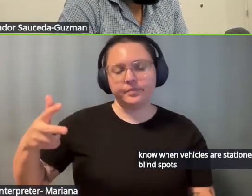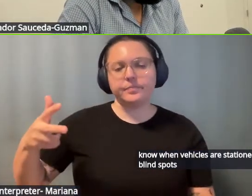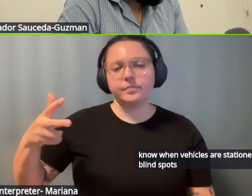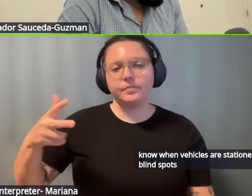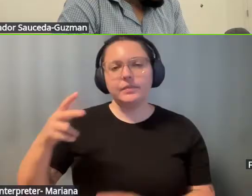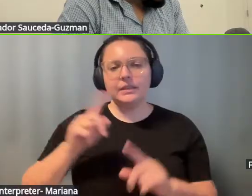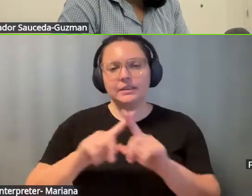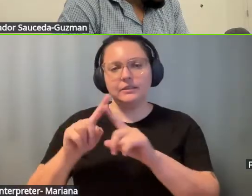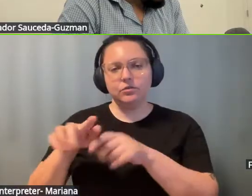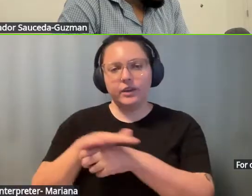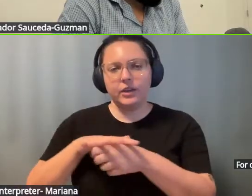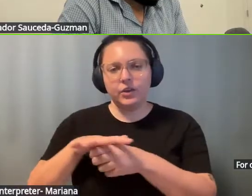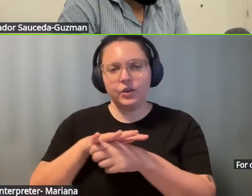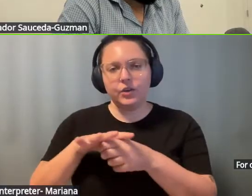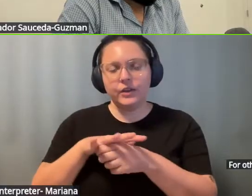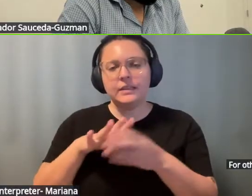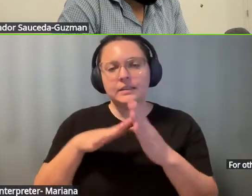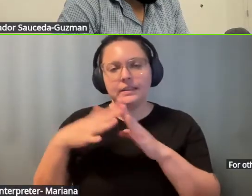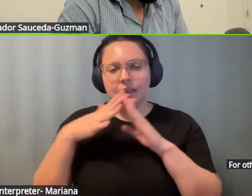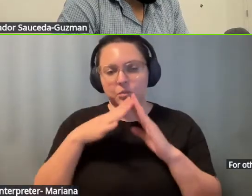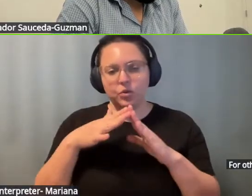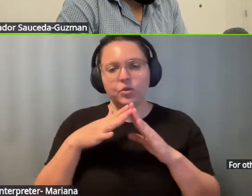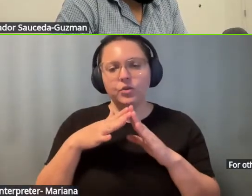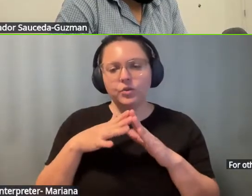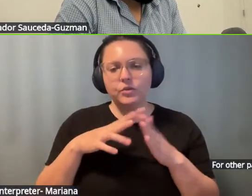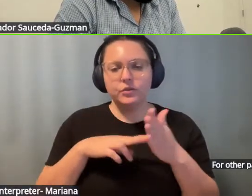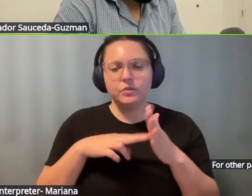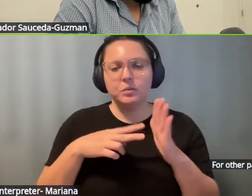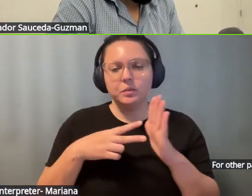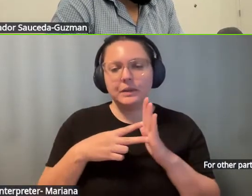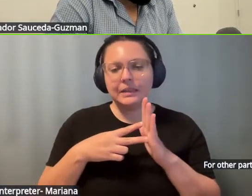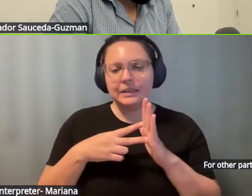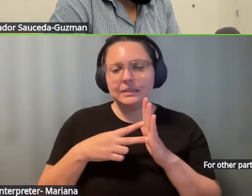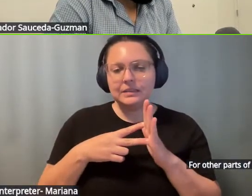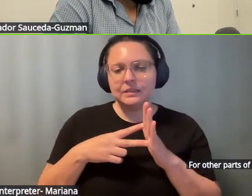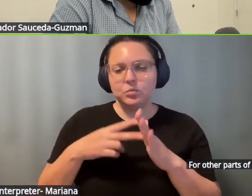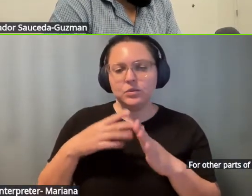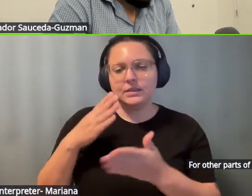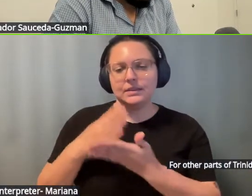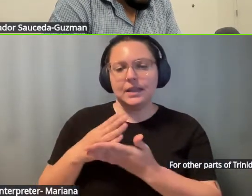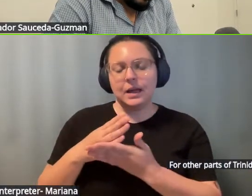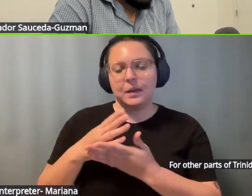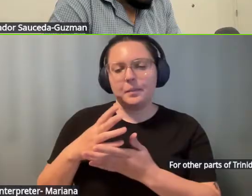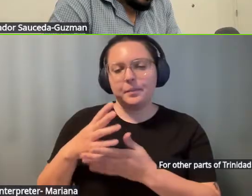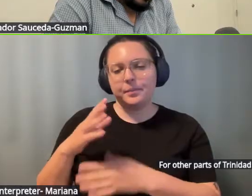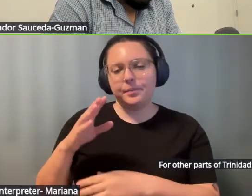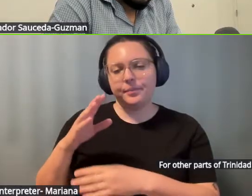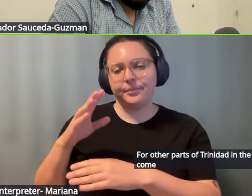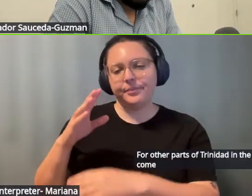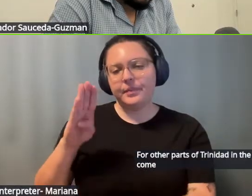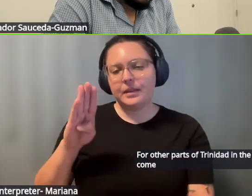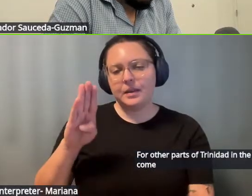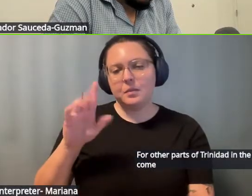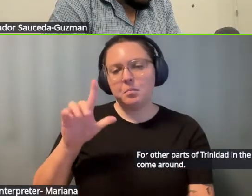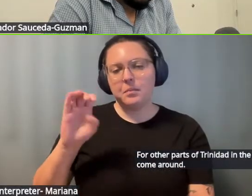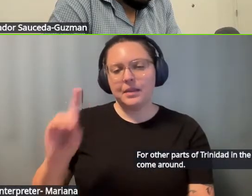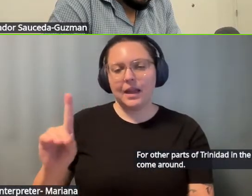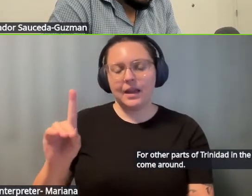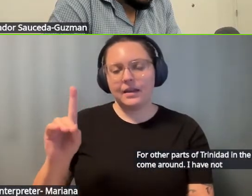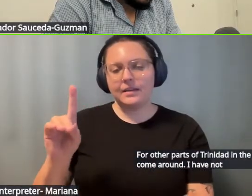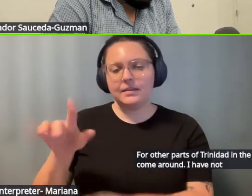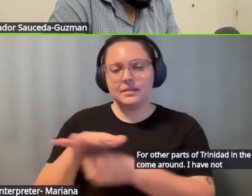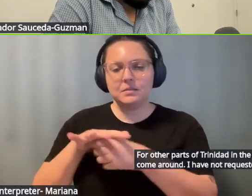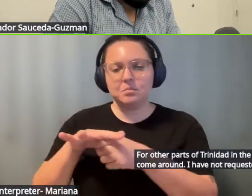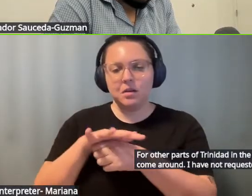of Trinidad and in the PSA. So we have requested more presence to come around. I have not requested more